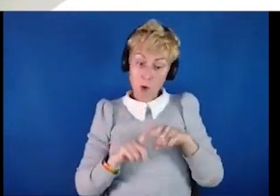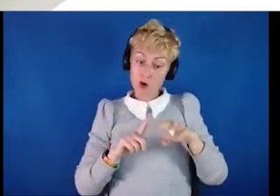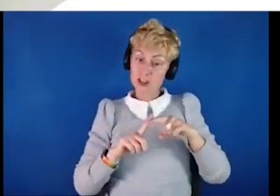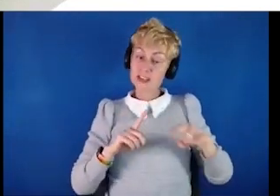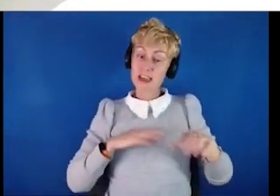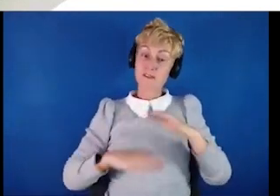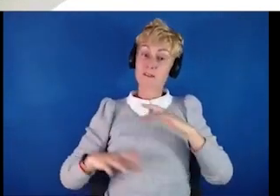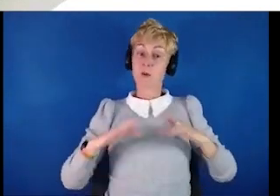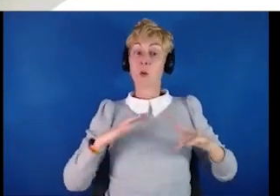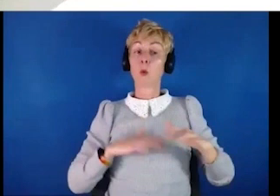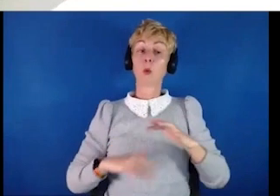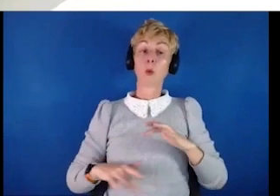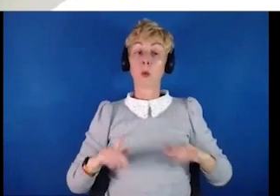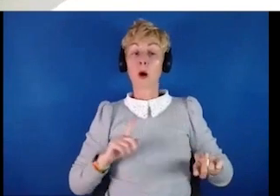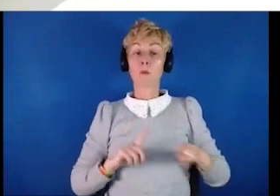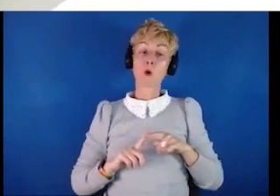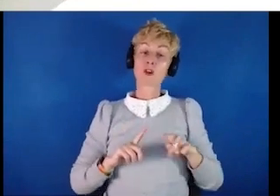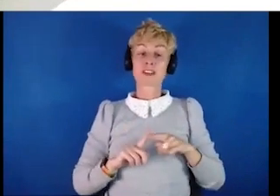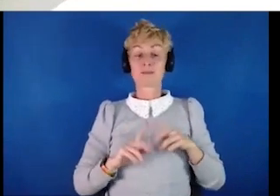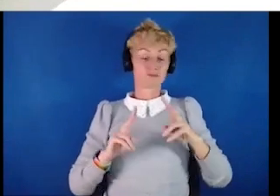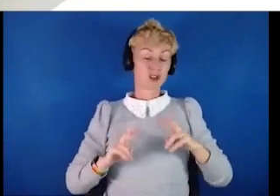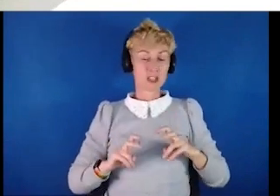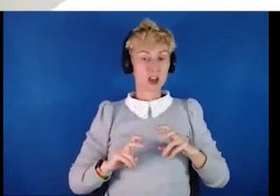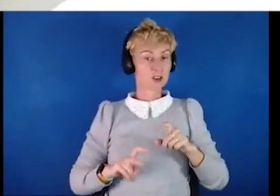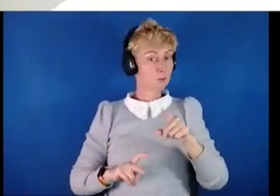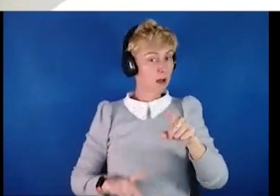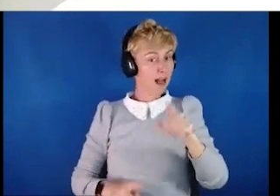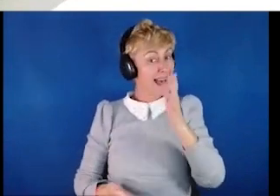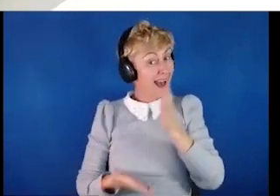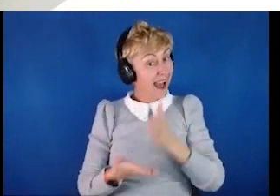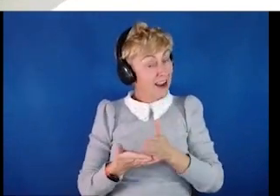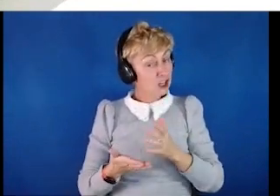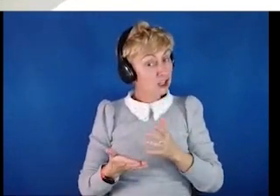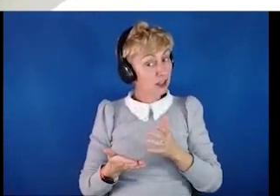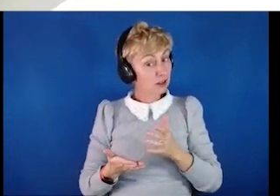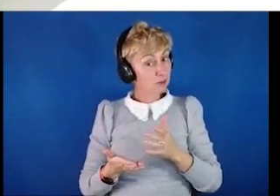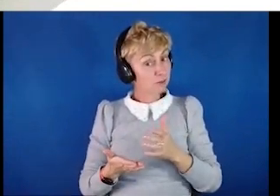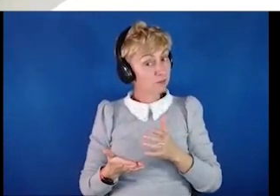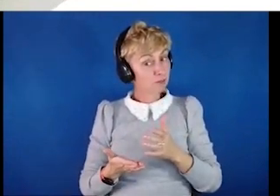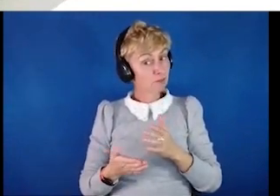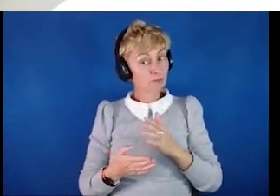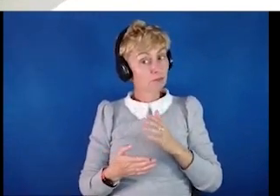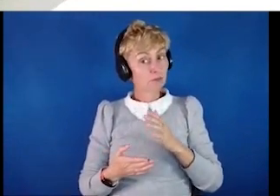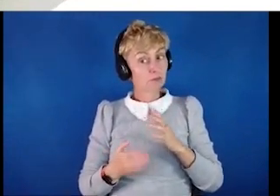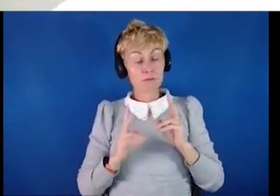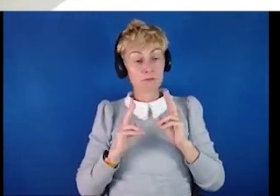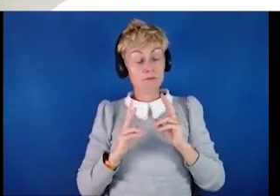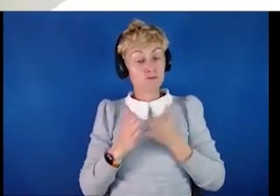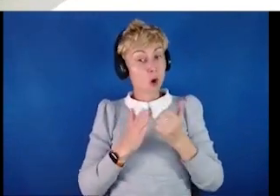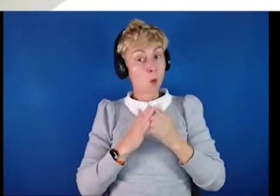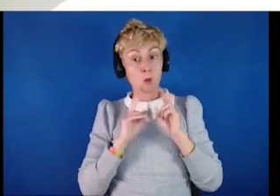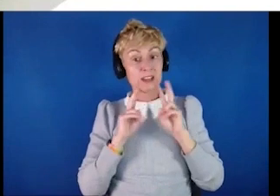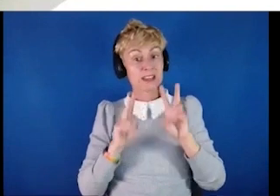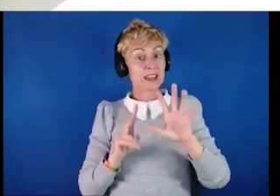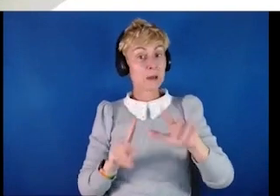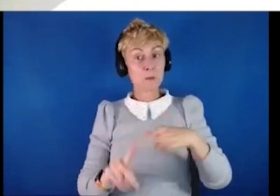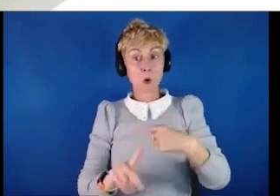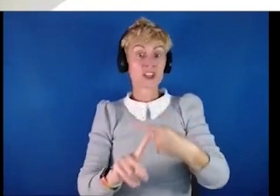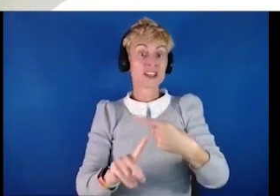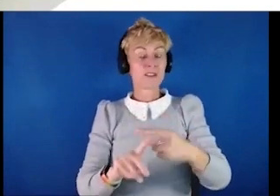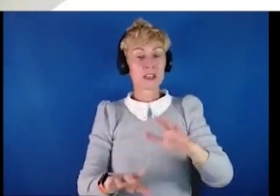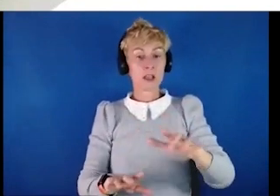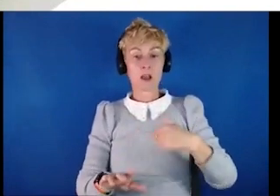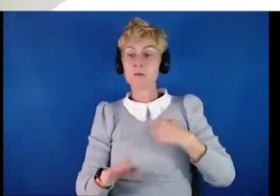extremely positive about research, this is not necessarily what I come across when I talk to community